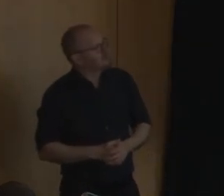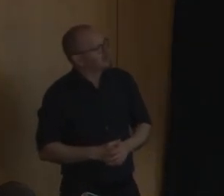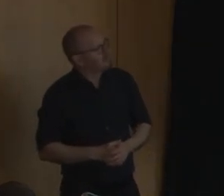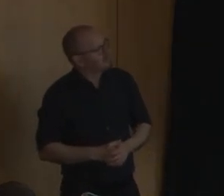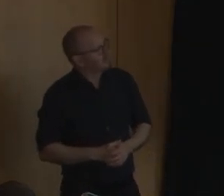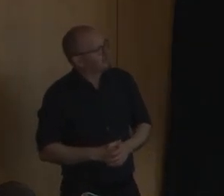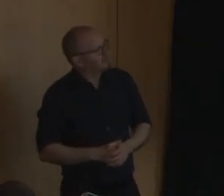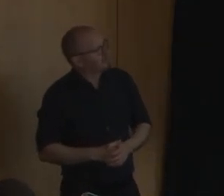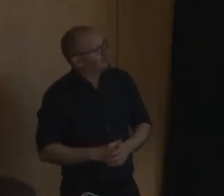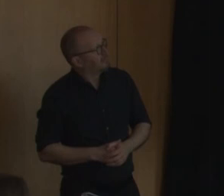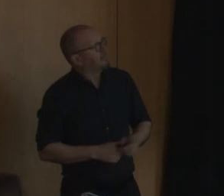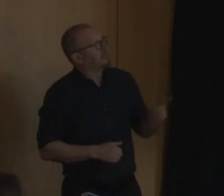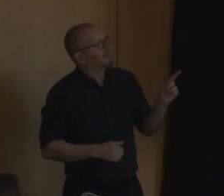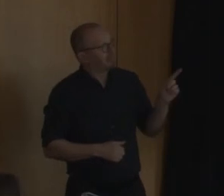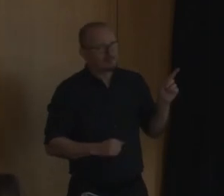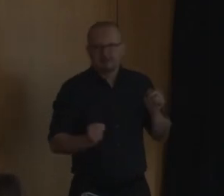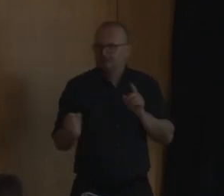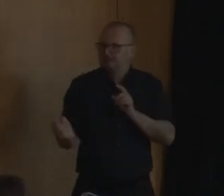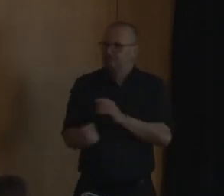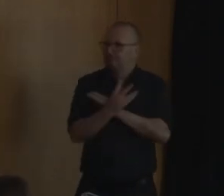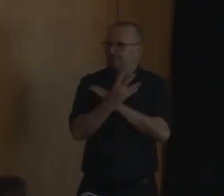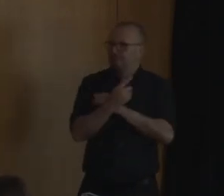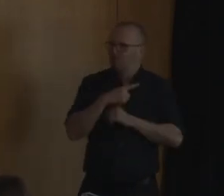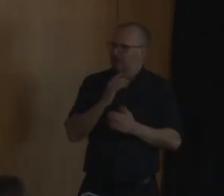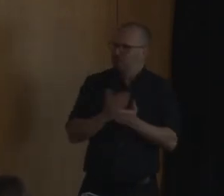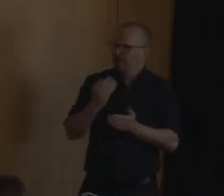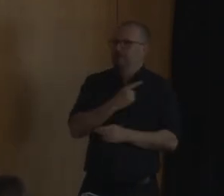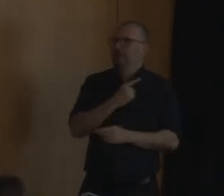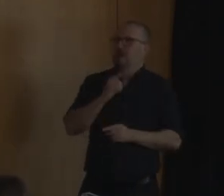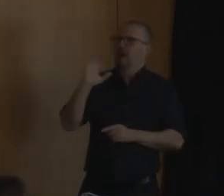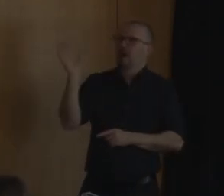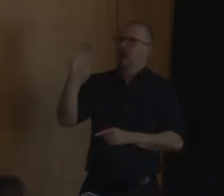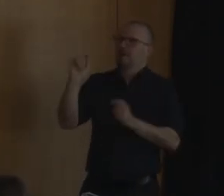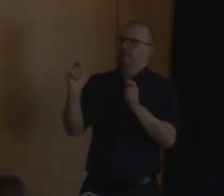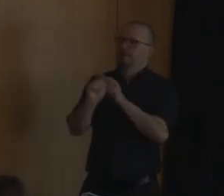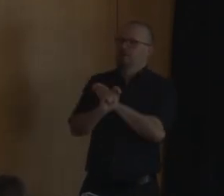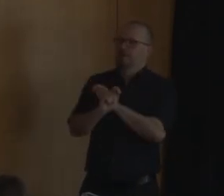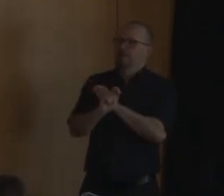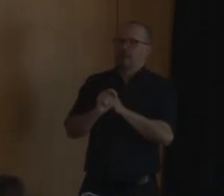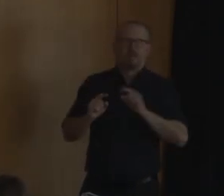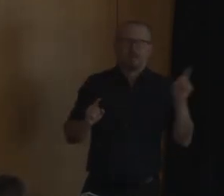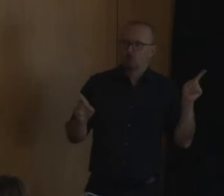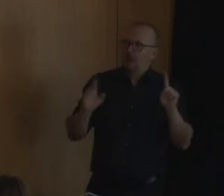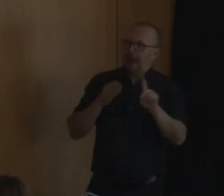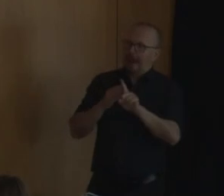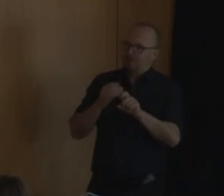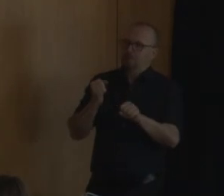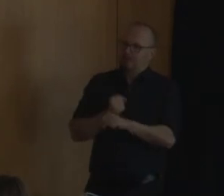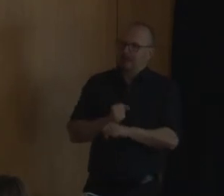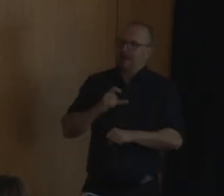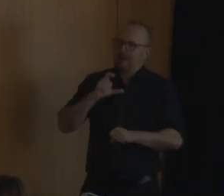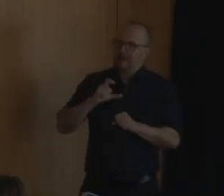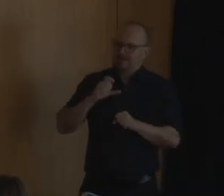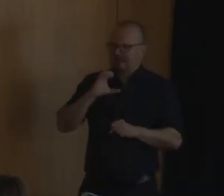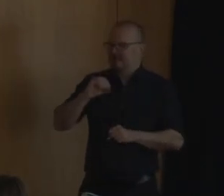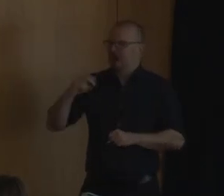under the category of real? It's the climate converter. Here, your goal is to create a carbon zero New Zealand and keep sea level rise and